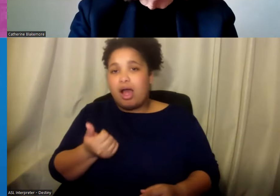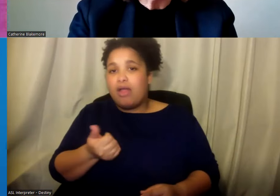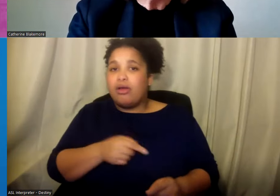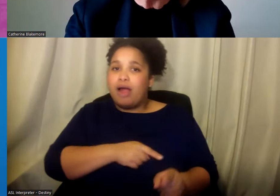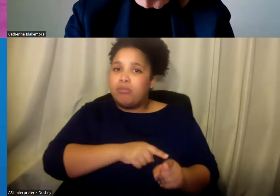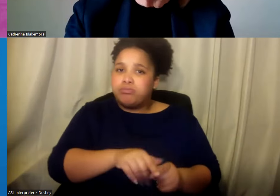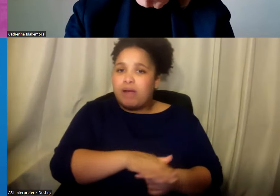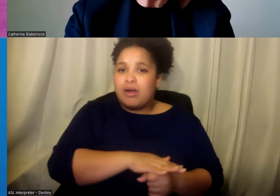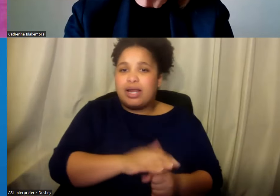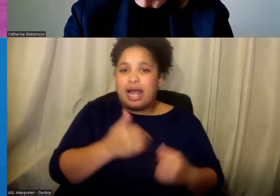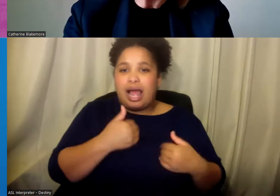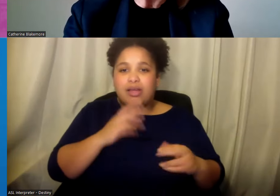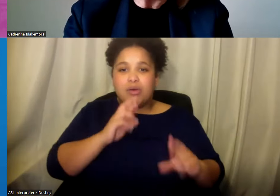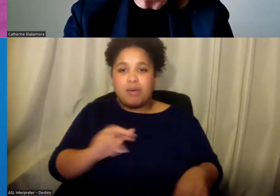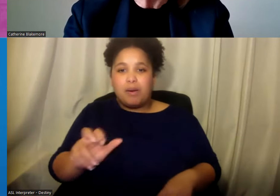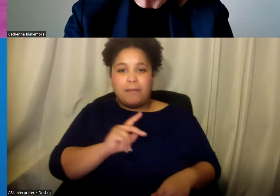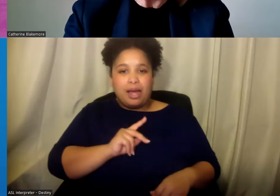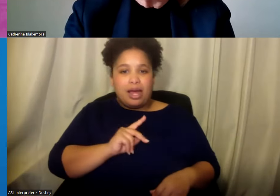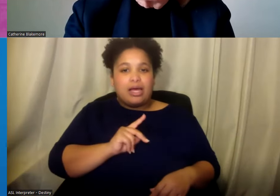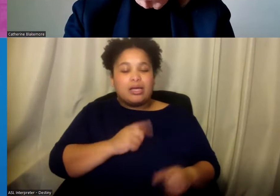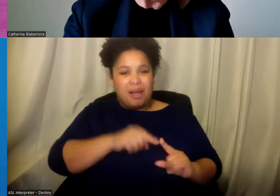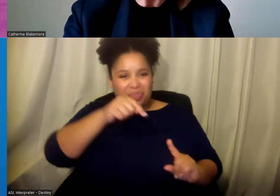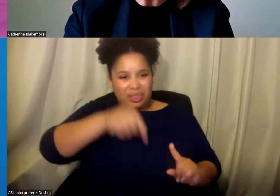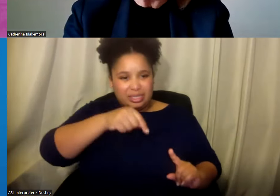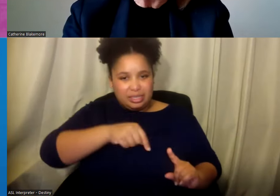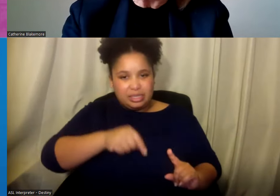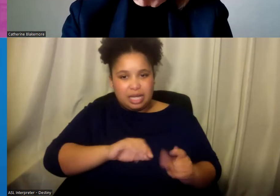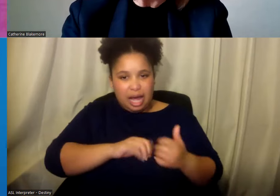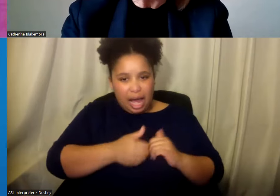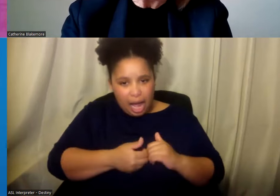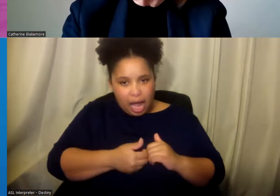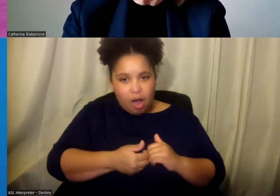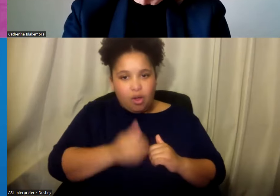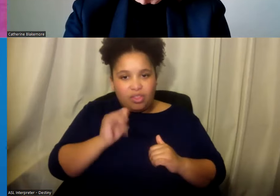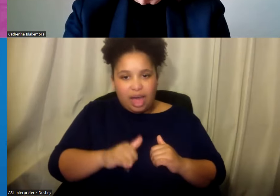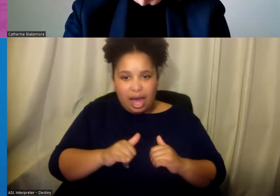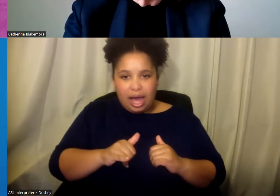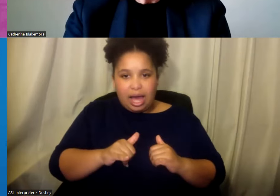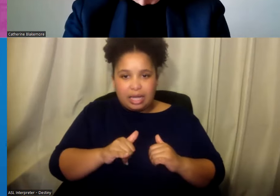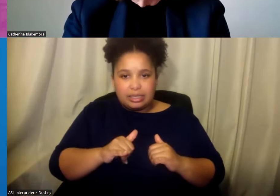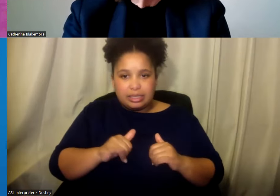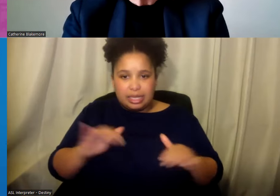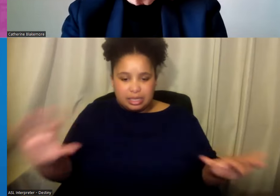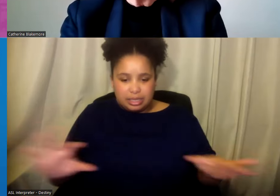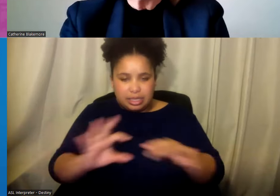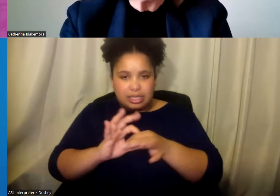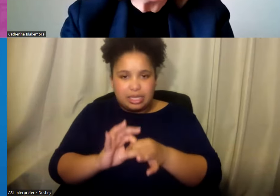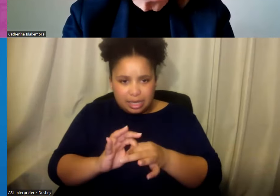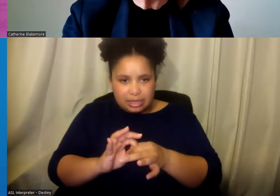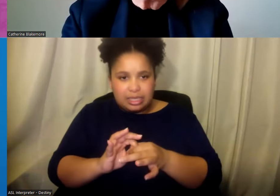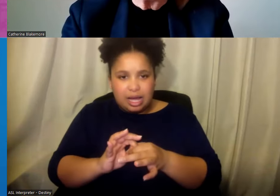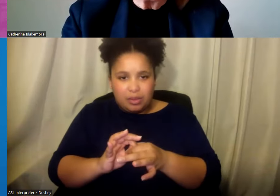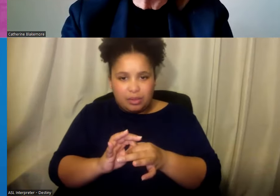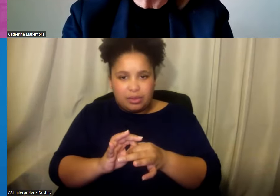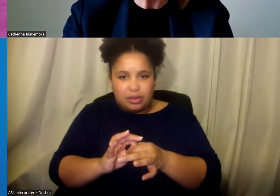just great to have a report back on occasion about how you're threading that needle and bringing into